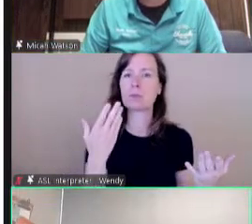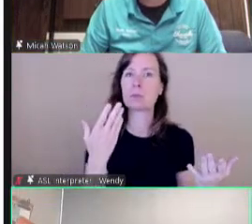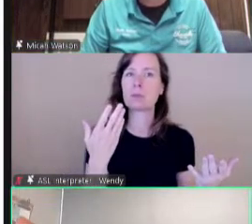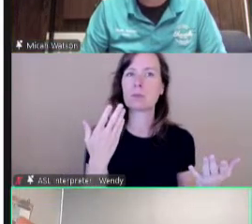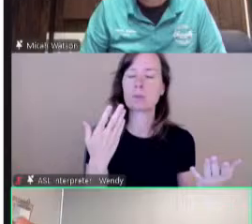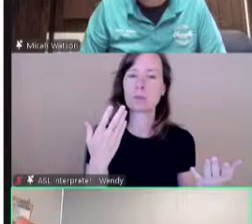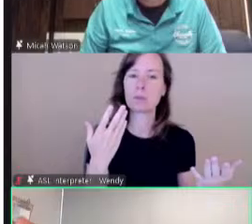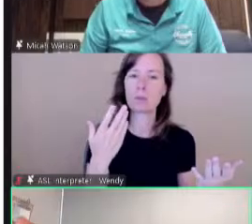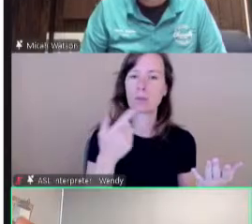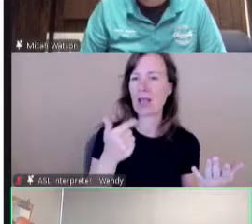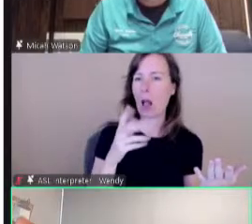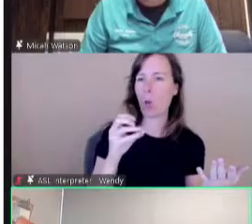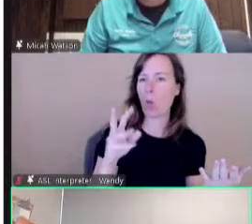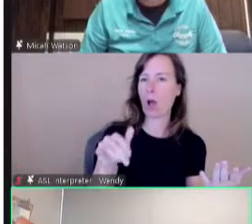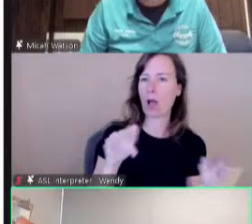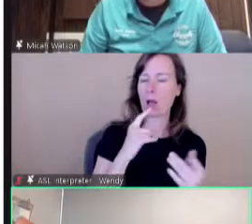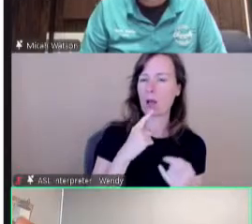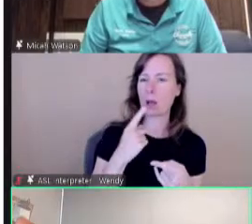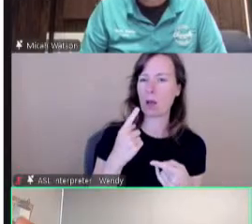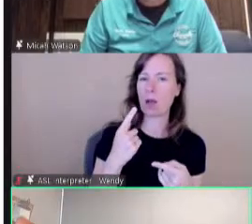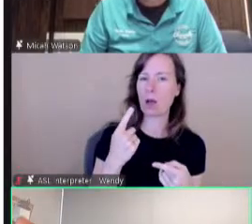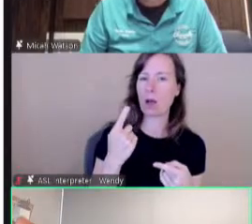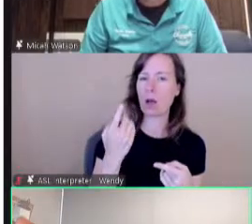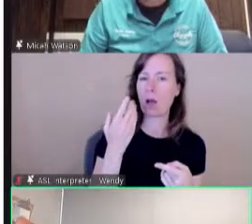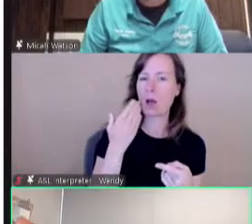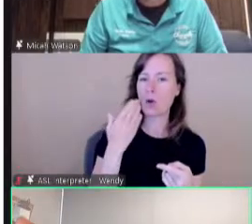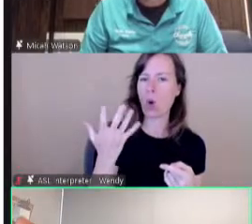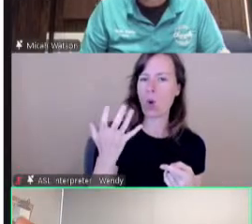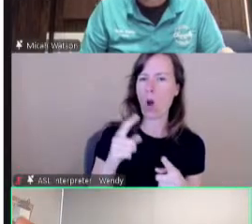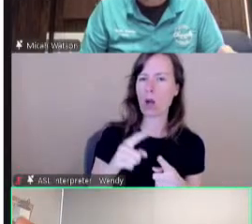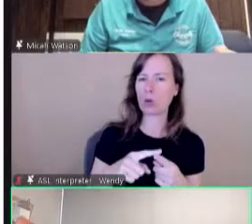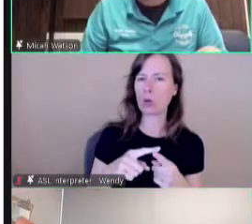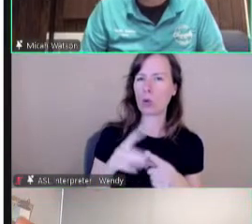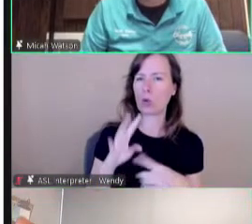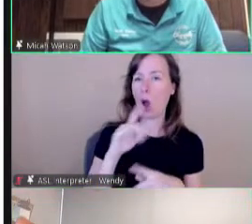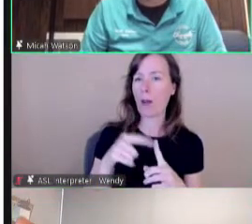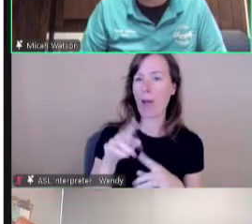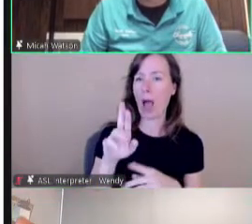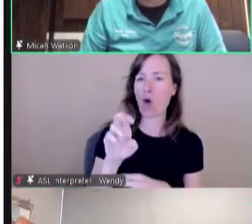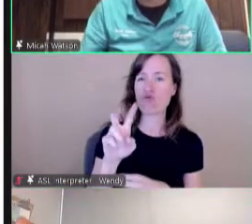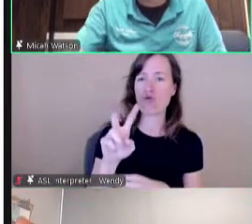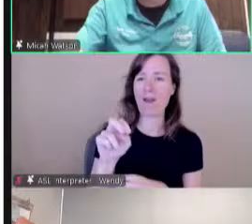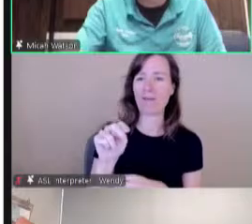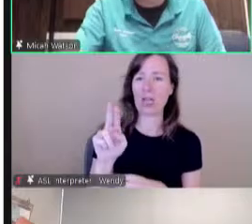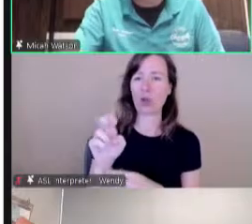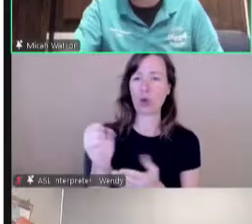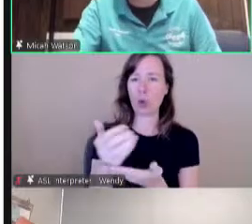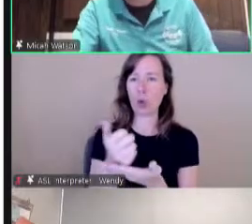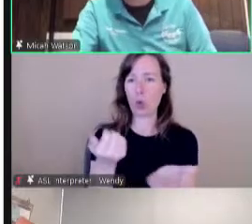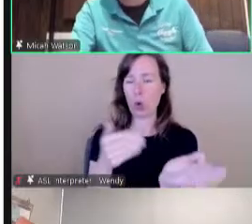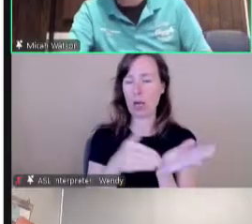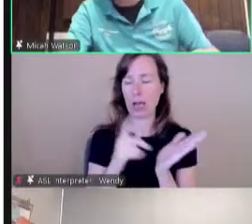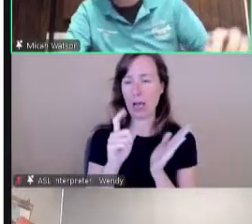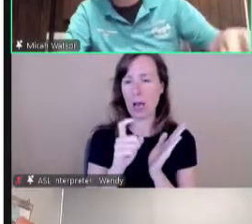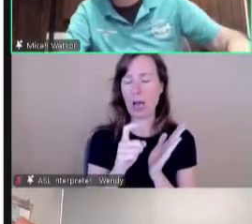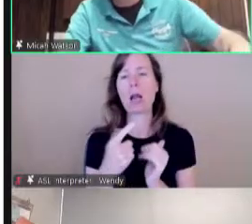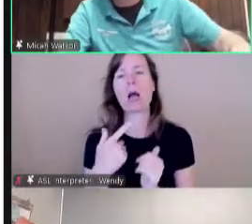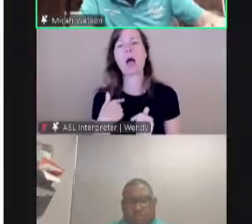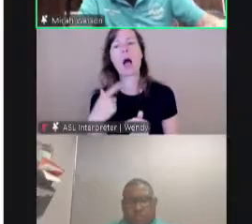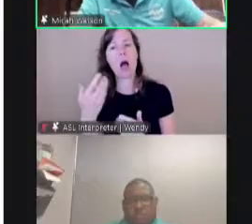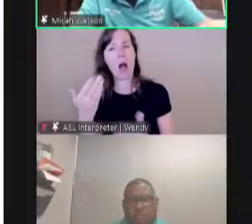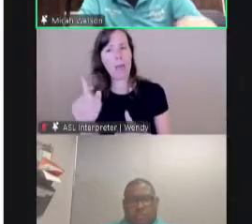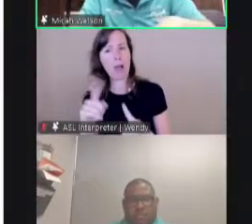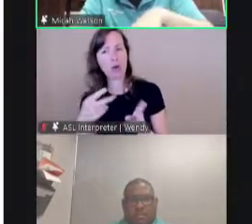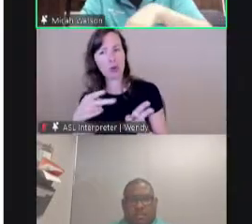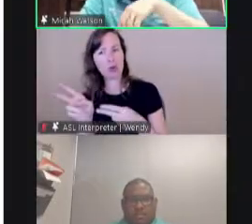do a touch point on revenues again. So Yeah, I was going to turn to Diane before, Okay. and not make you have